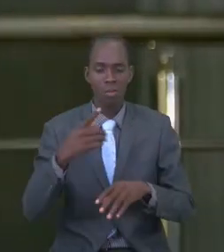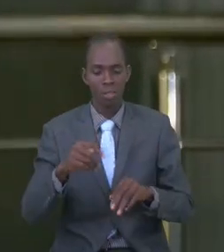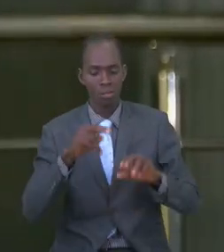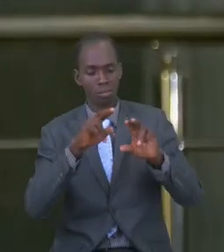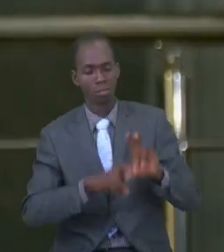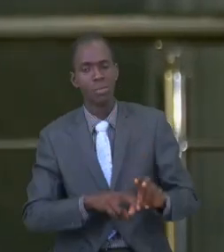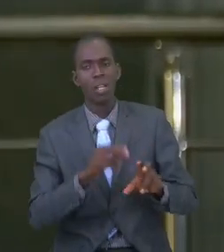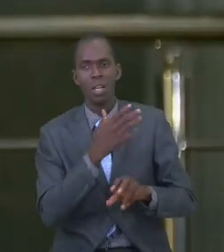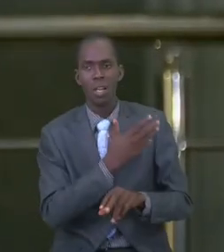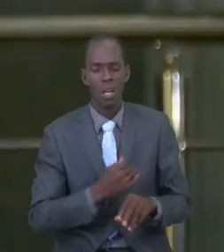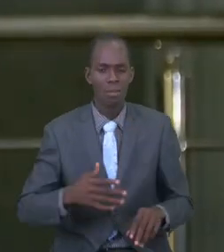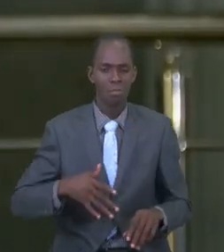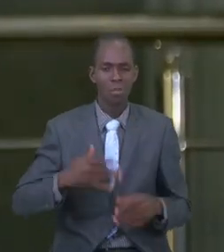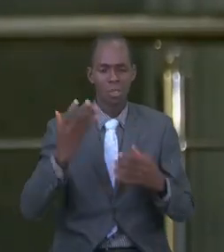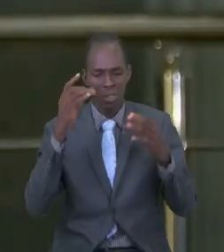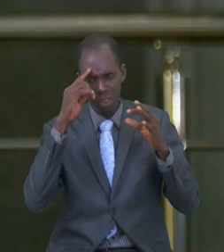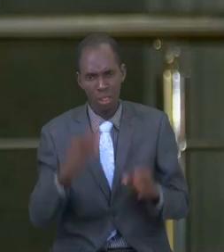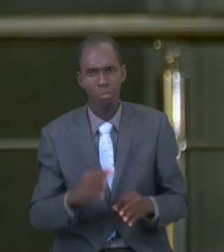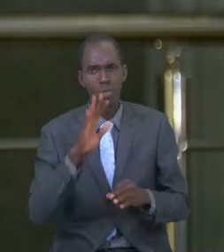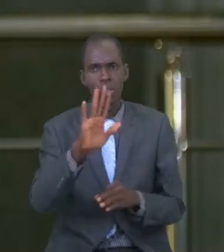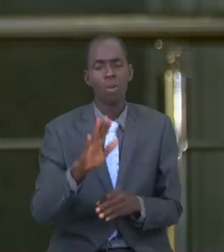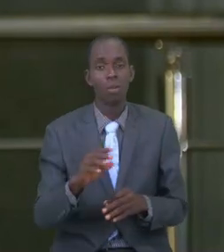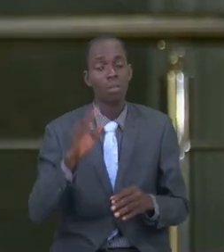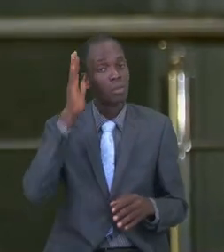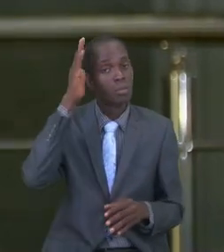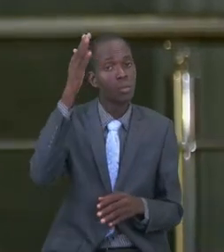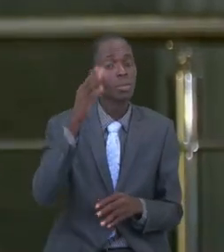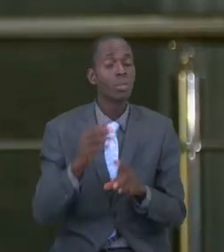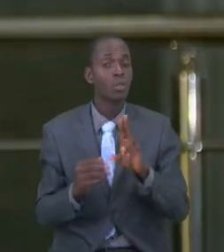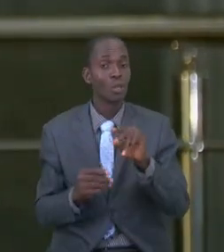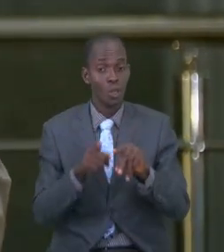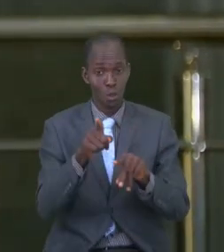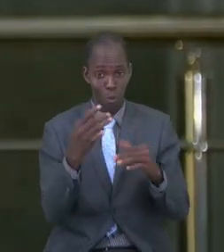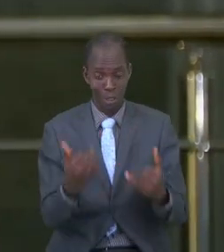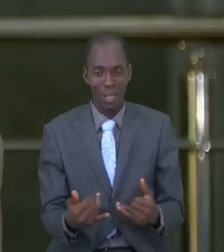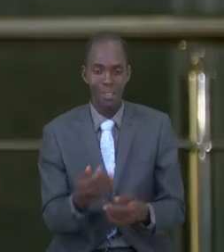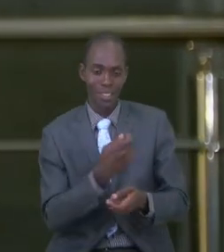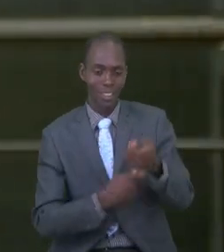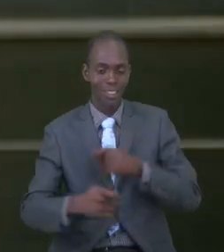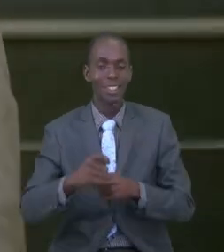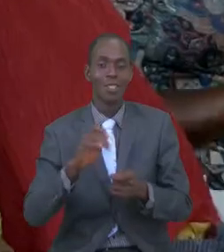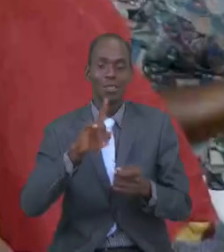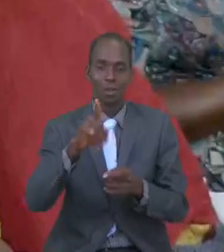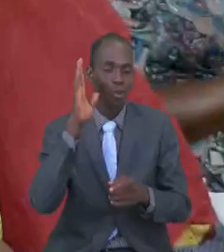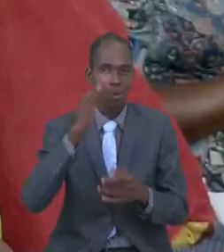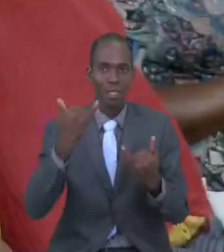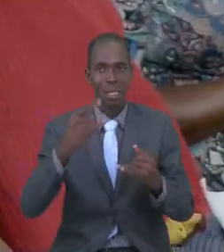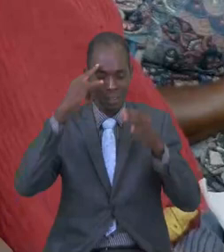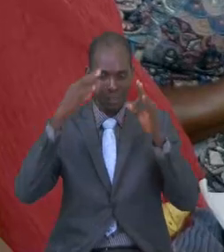they determine your destiny. You determine their destiny.